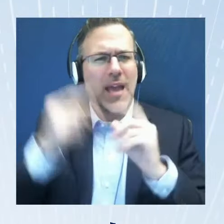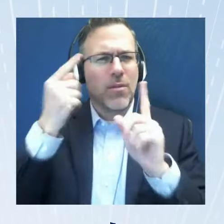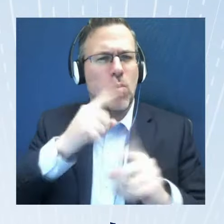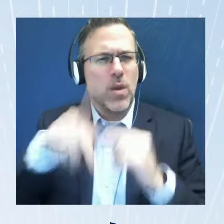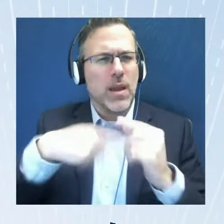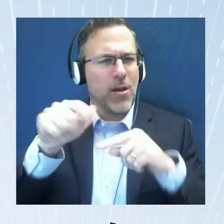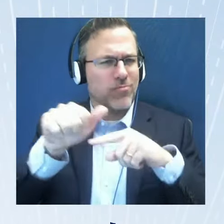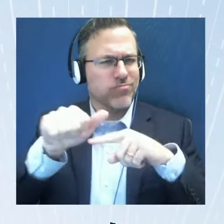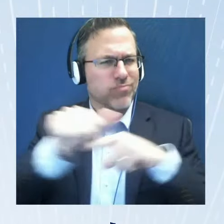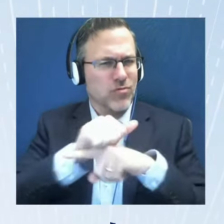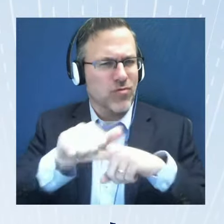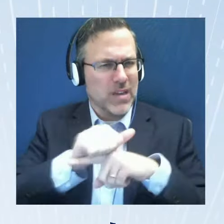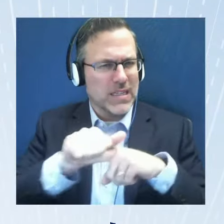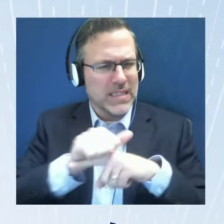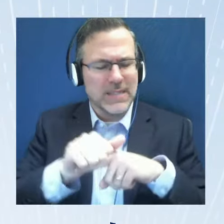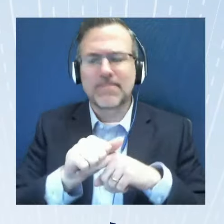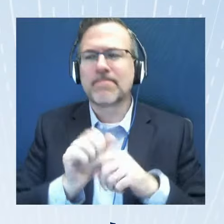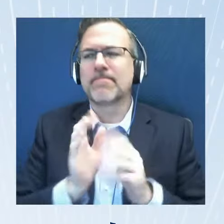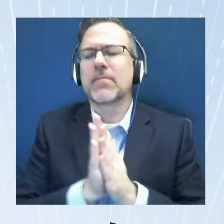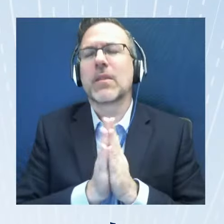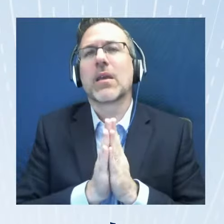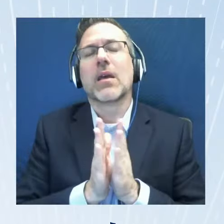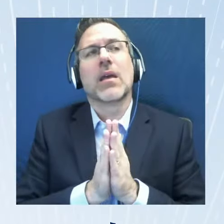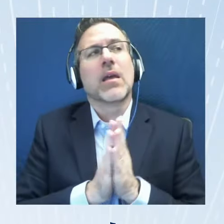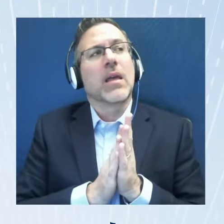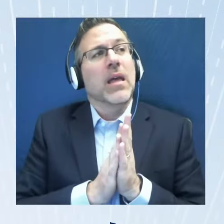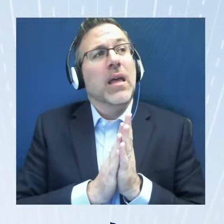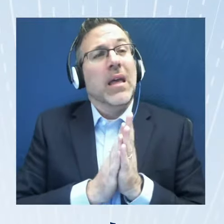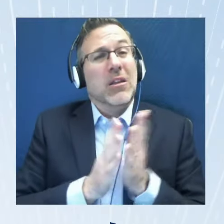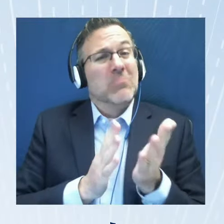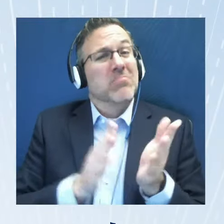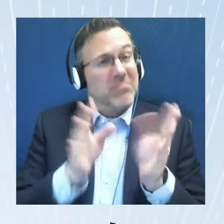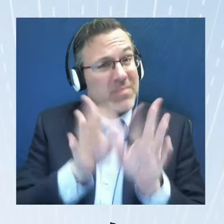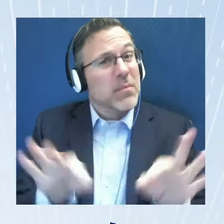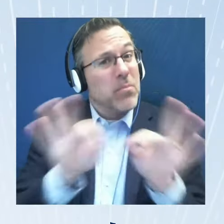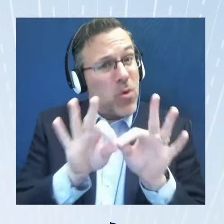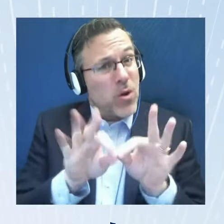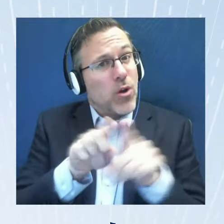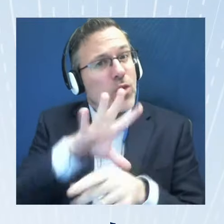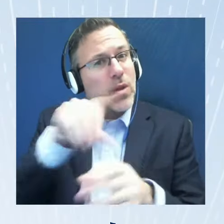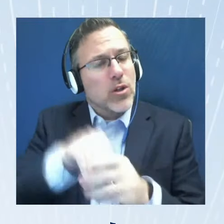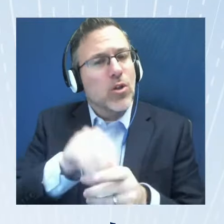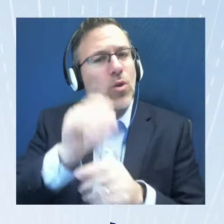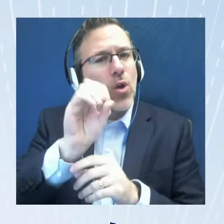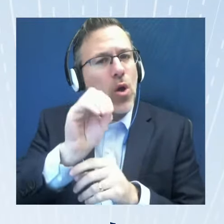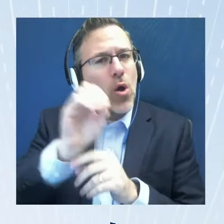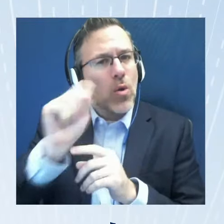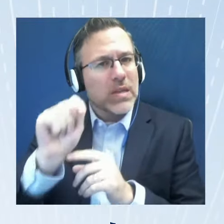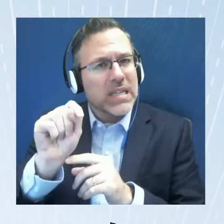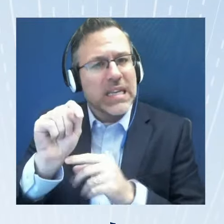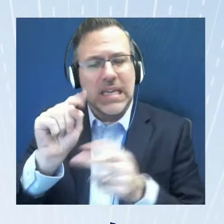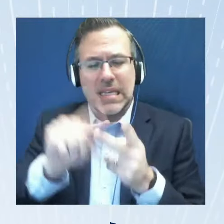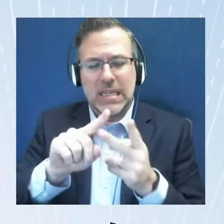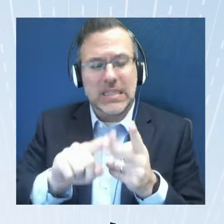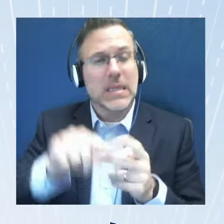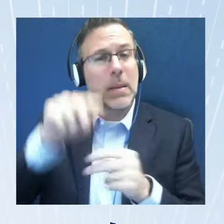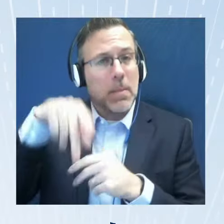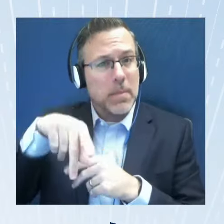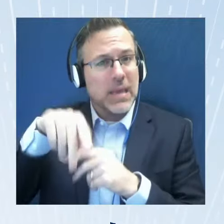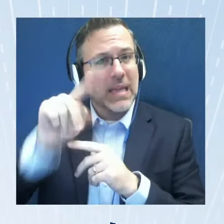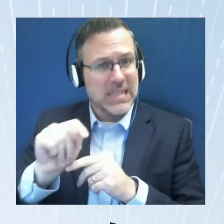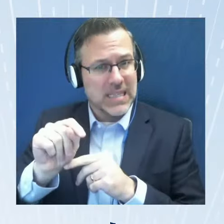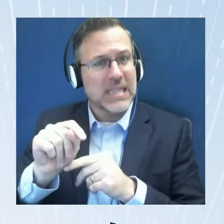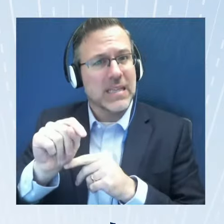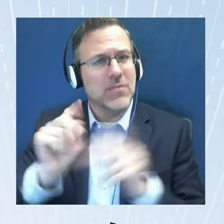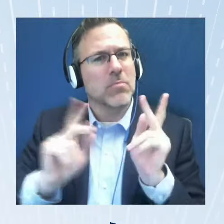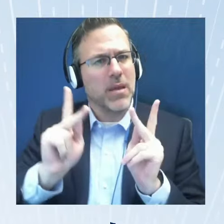and it is important to include OTs and PTs in that training, those individuals who